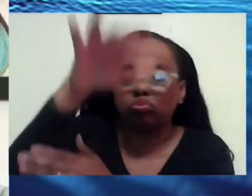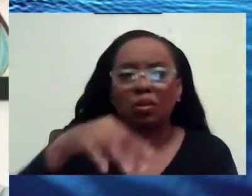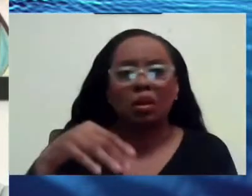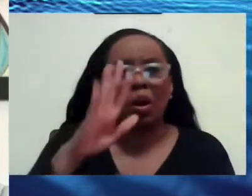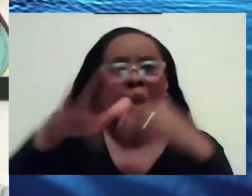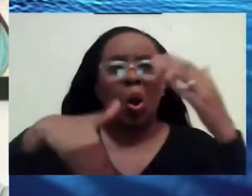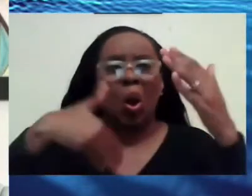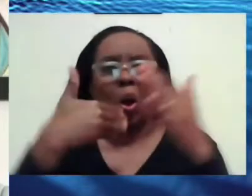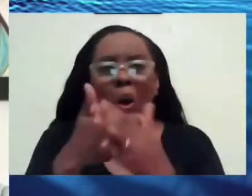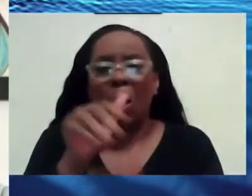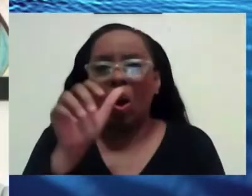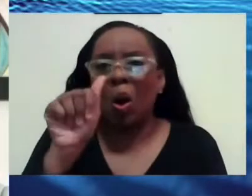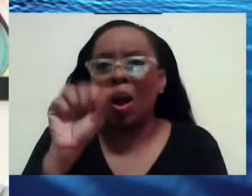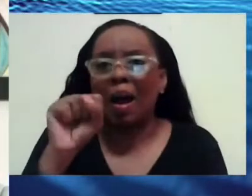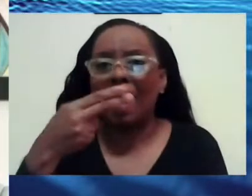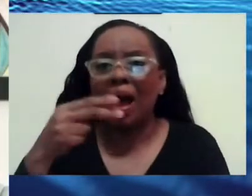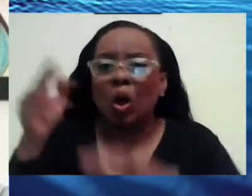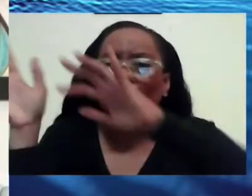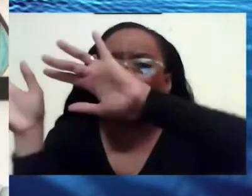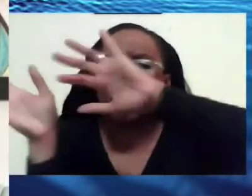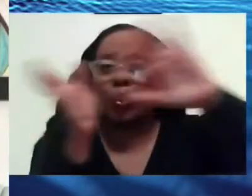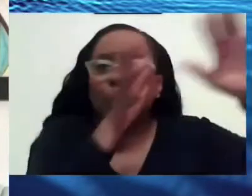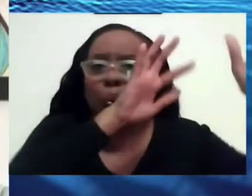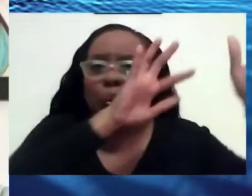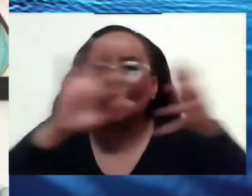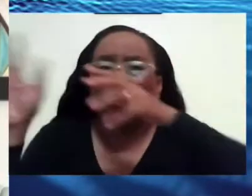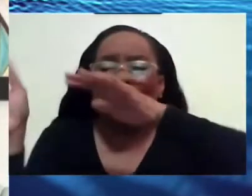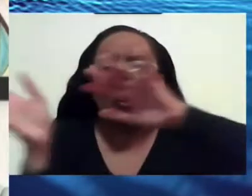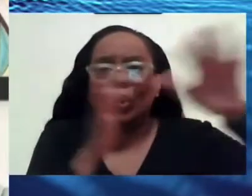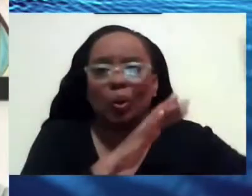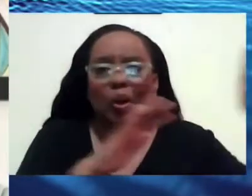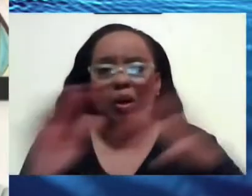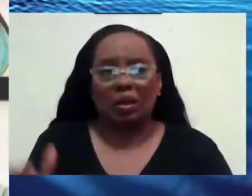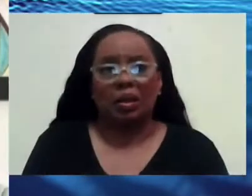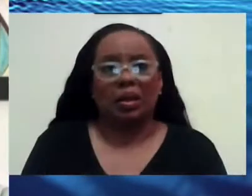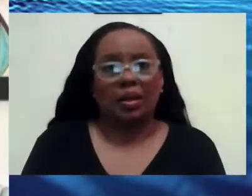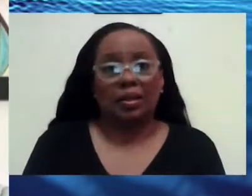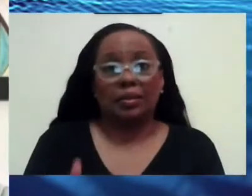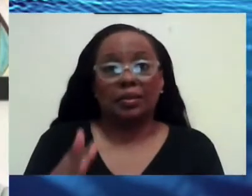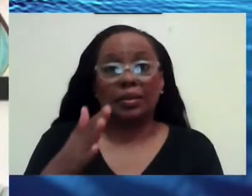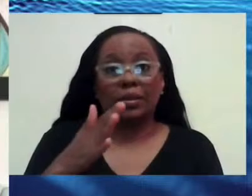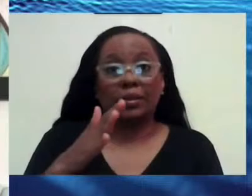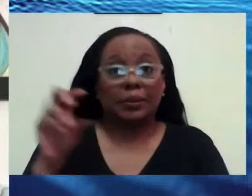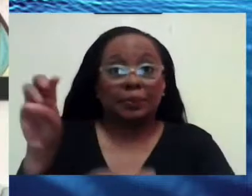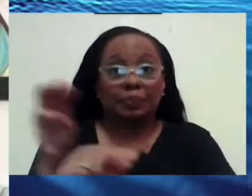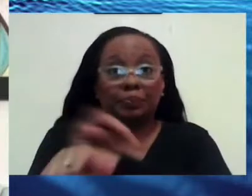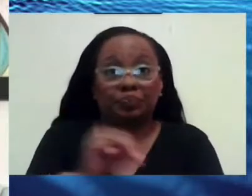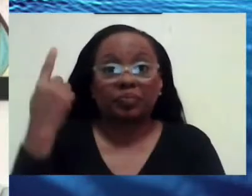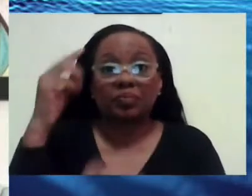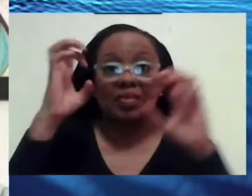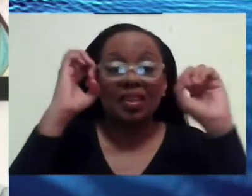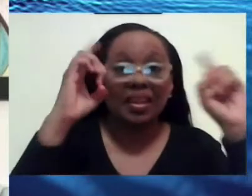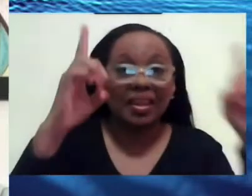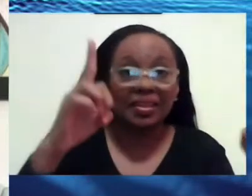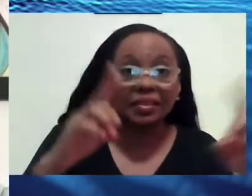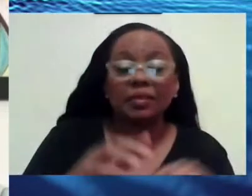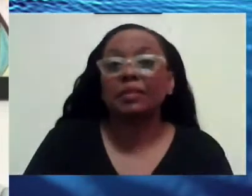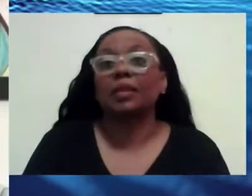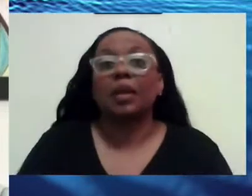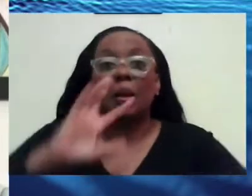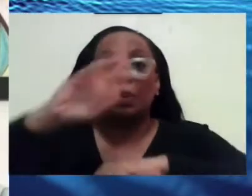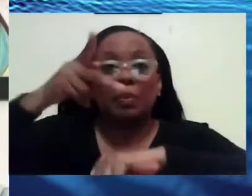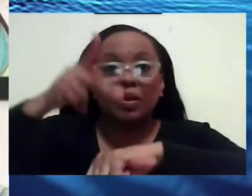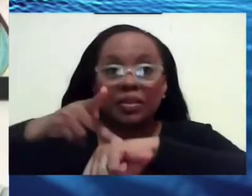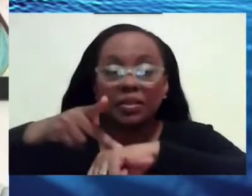across Barbados, the Ministry of Education, its Education Technical Management Unit, our principals, chairman of the boards of management,